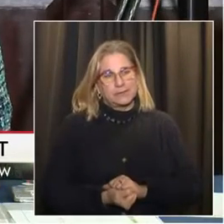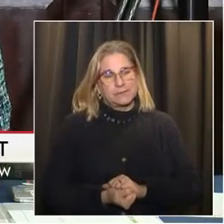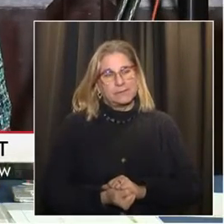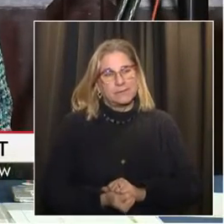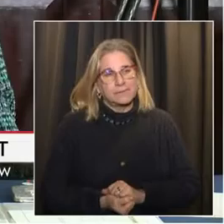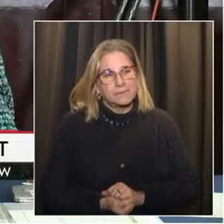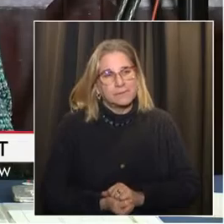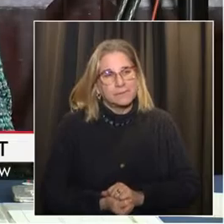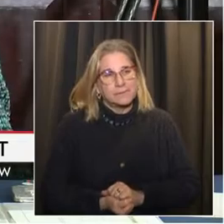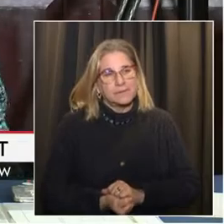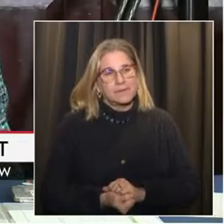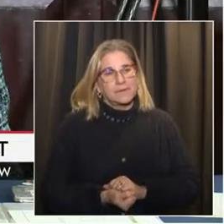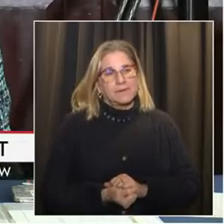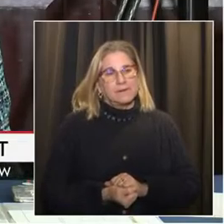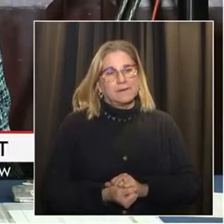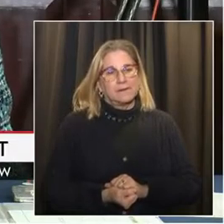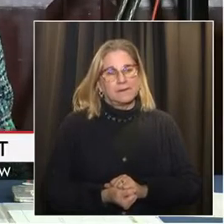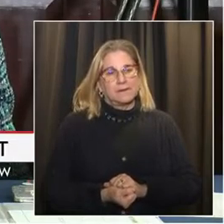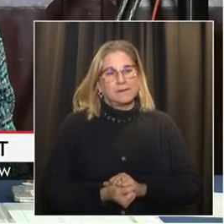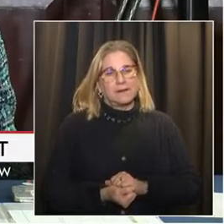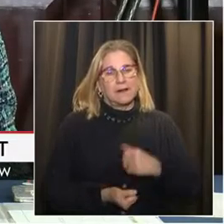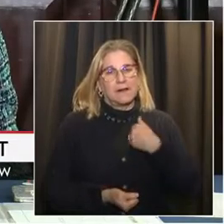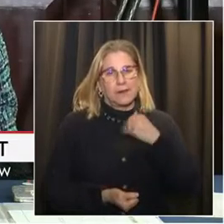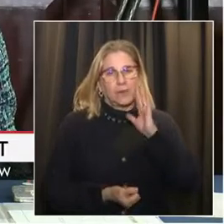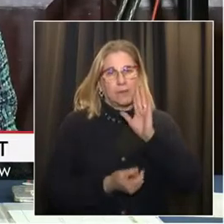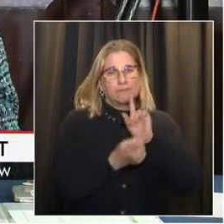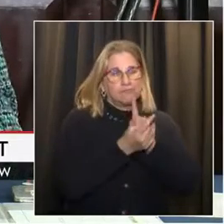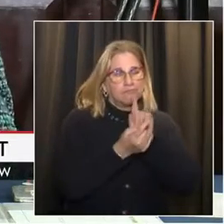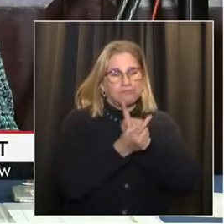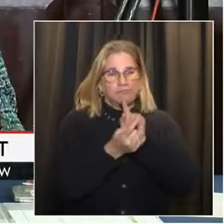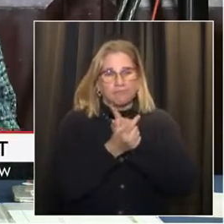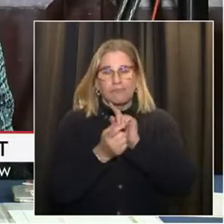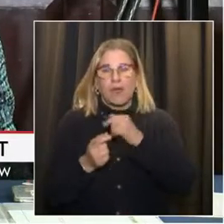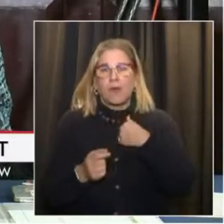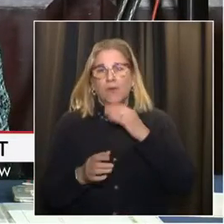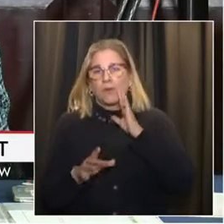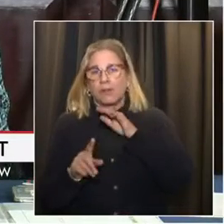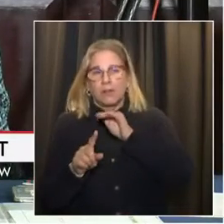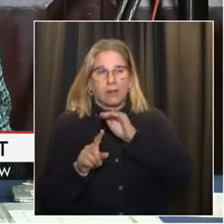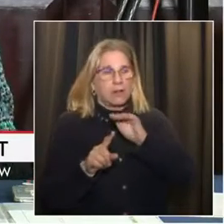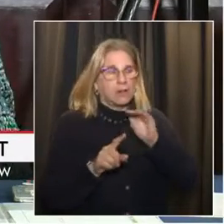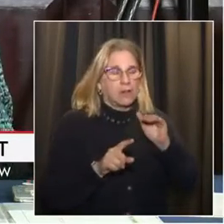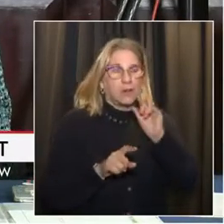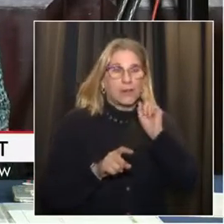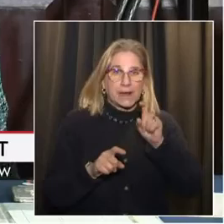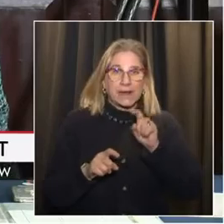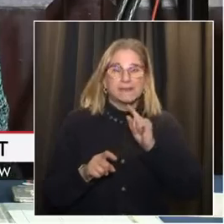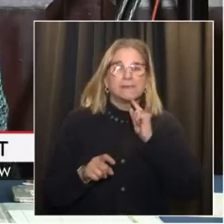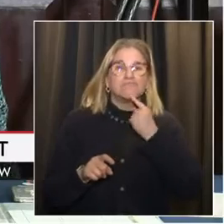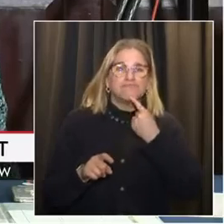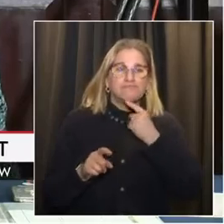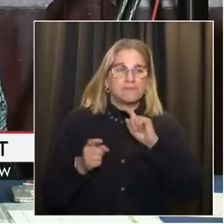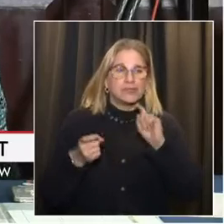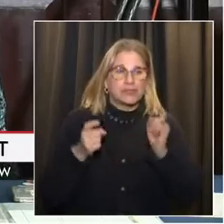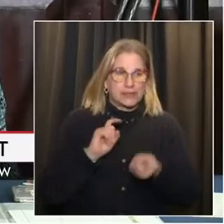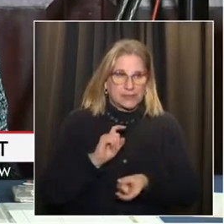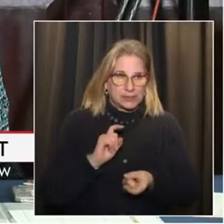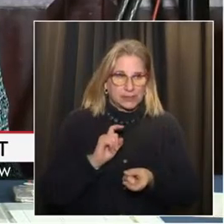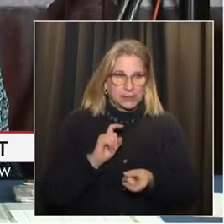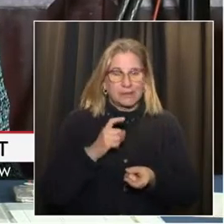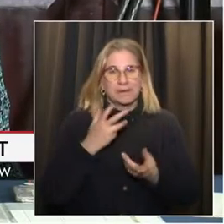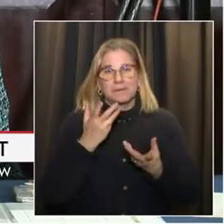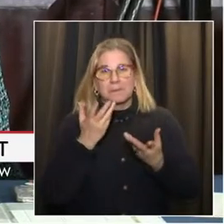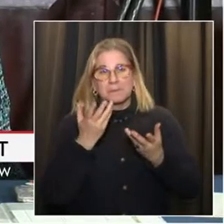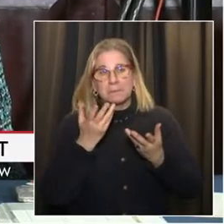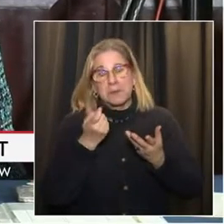on this. Other things I'm going to say, I think we can tweak this that meets your objectives, but also makes the